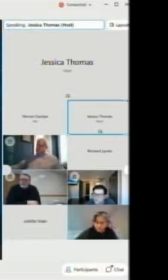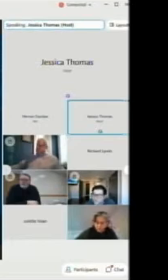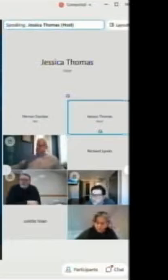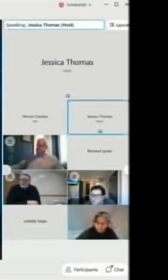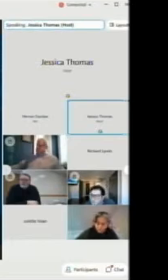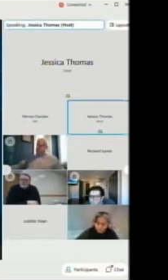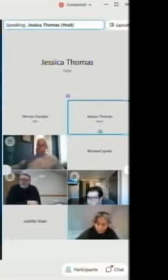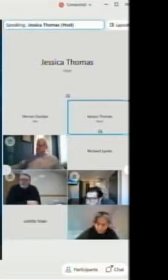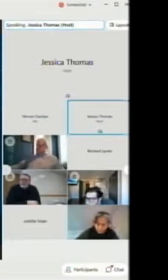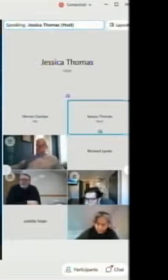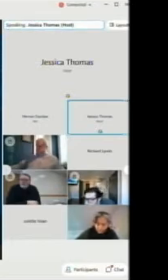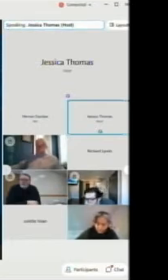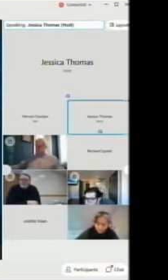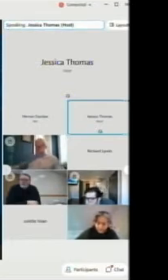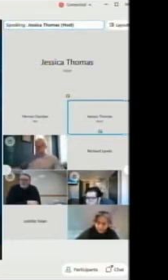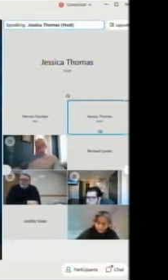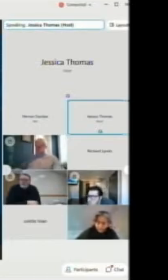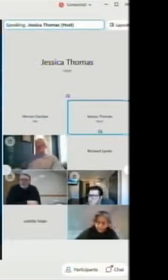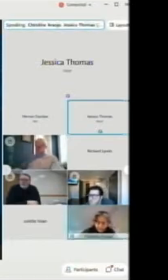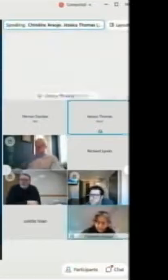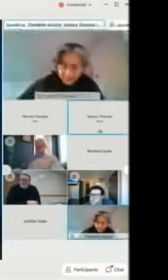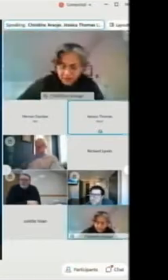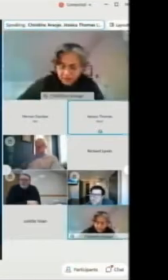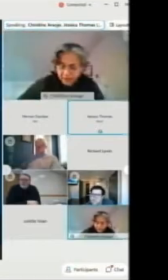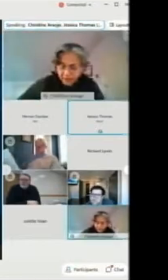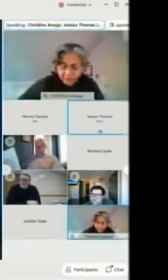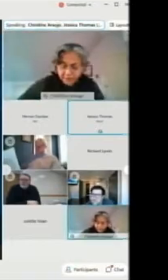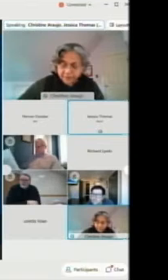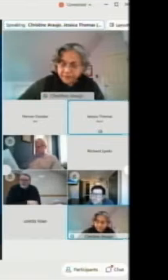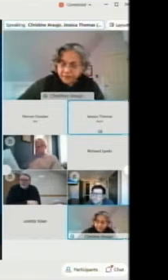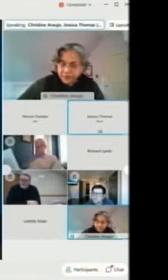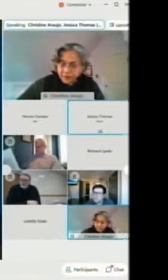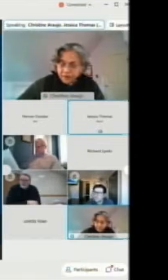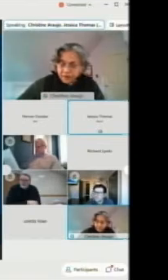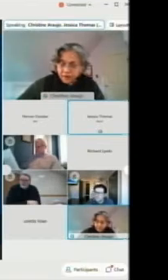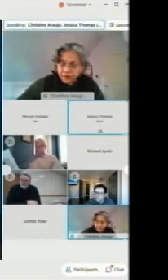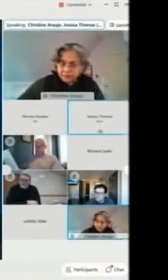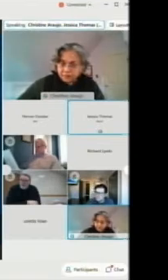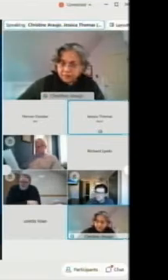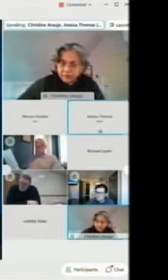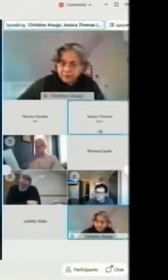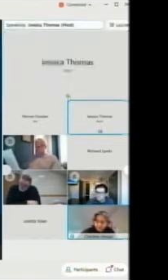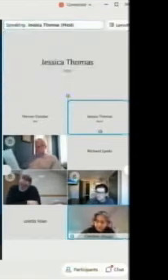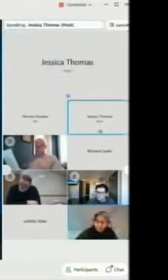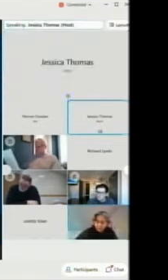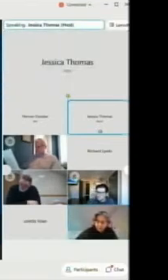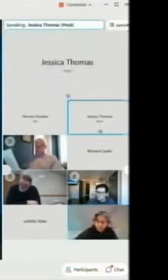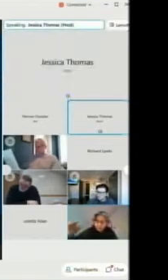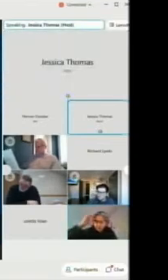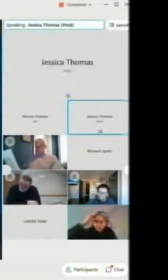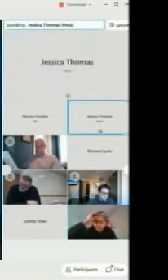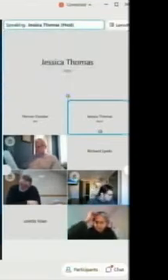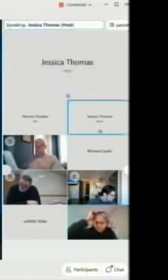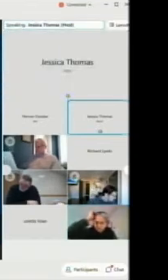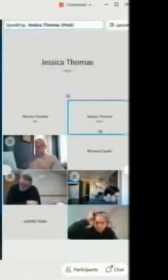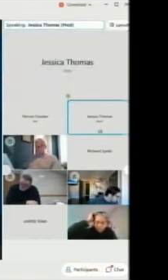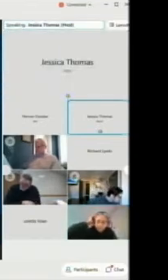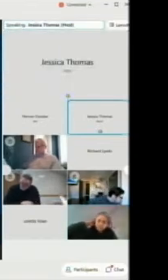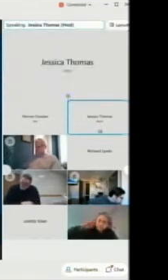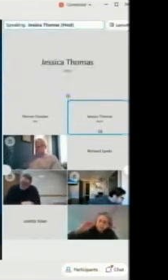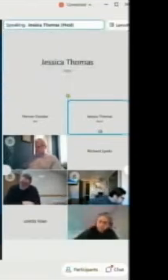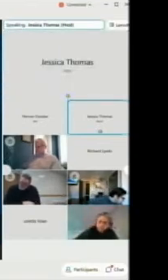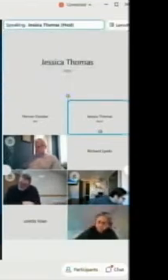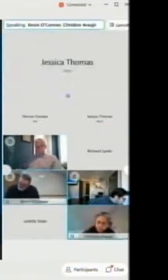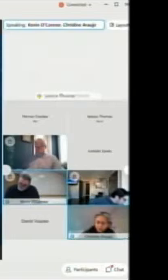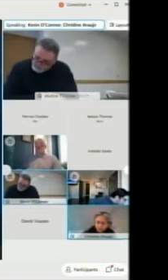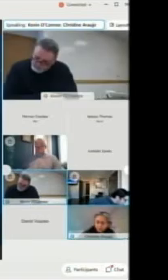101-2022, 14 North Bennett Street. This is seeking to change the occupancy from a rectory to 6 residential units, also to erect a one-story